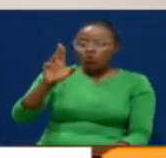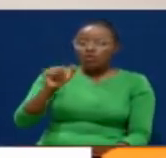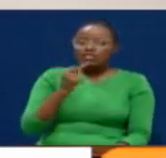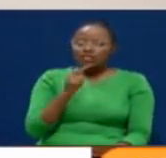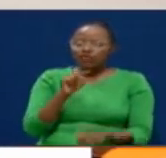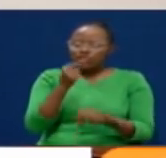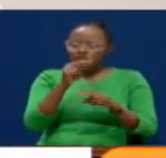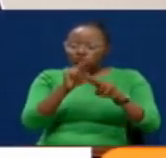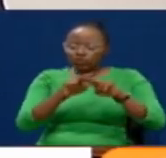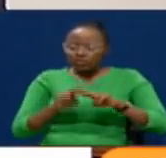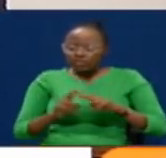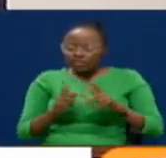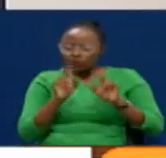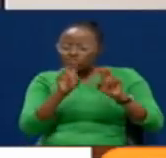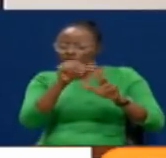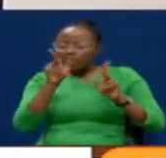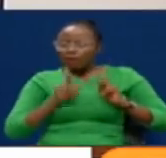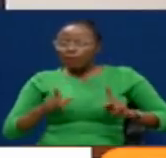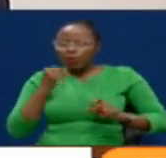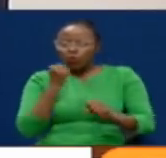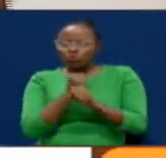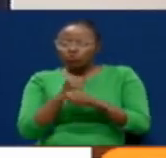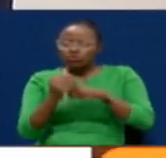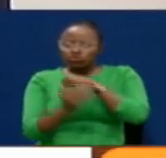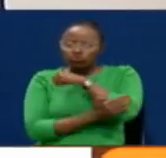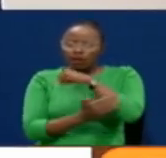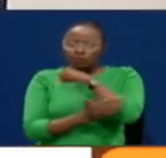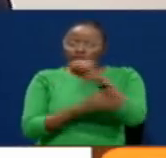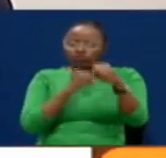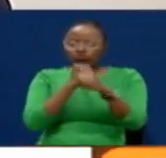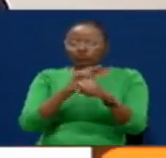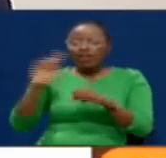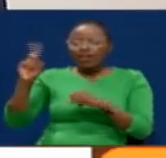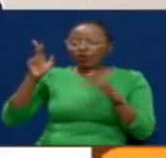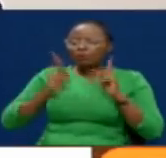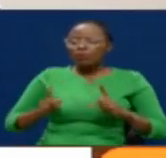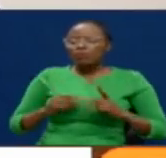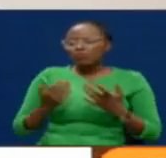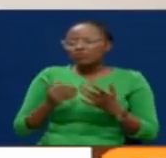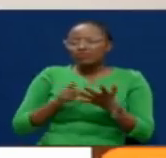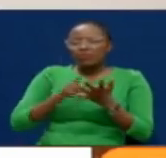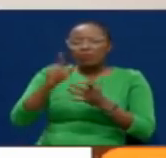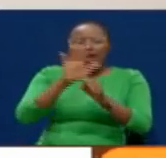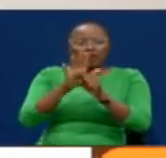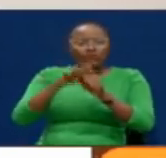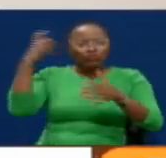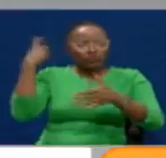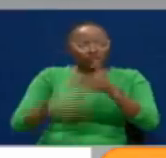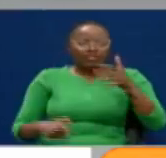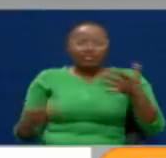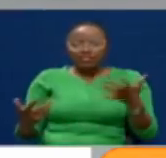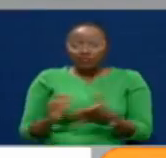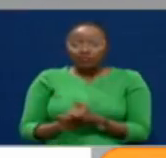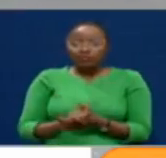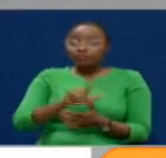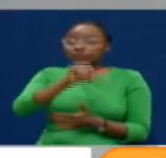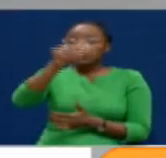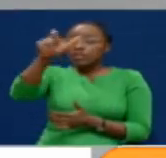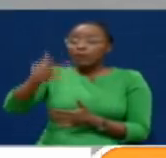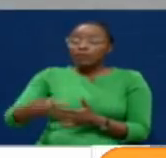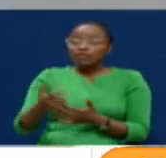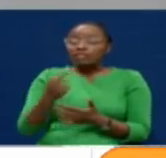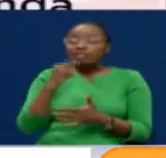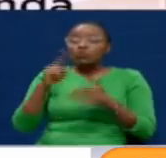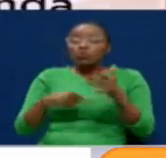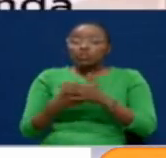tukae chini, we look at all of those other guys who are doing a bad job. Nairobians deserve better. We pay so much taxes. Thank you. Yeah. Douglas Nagy from Nairobi